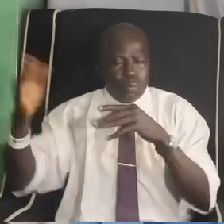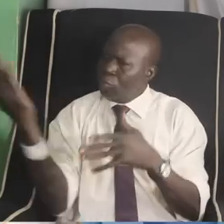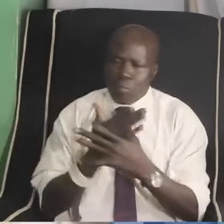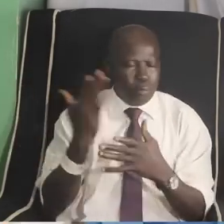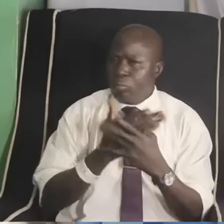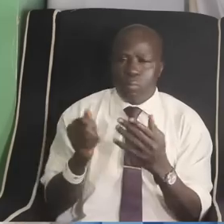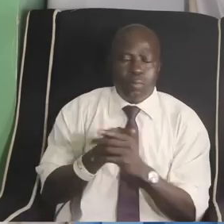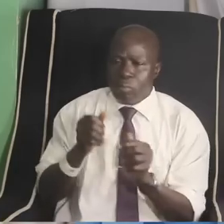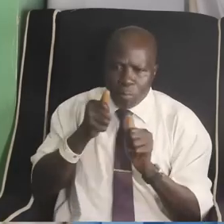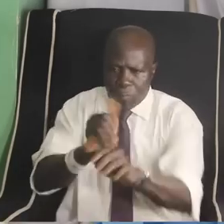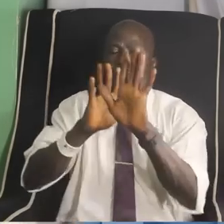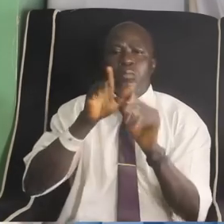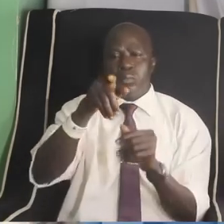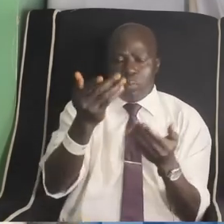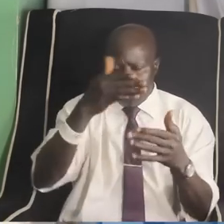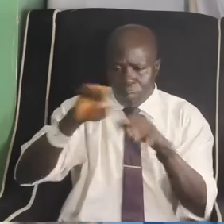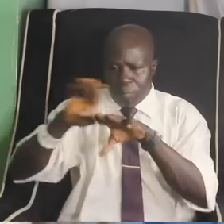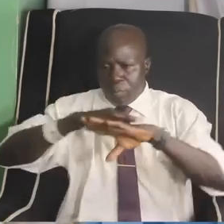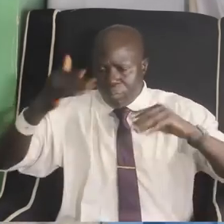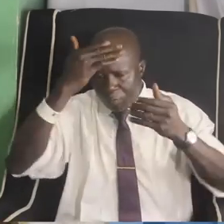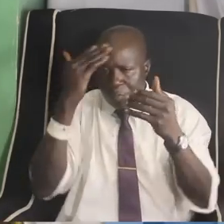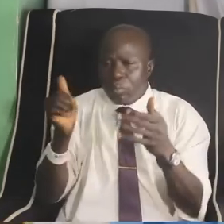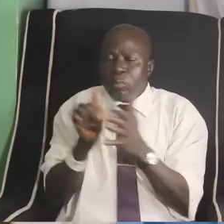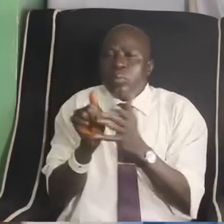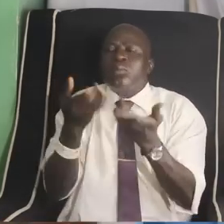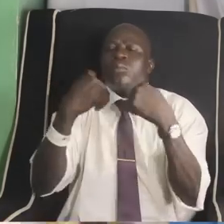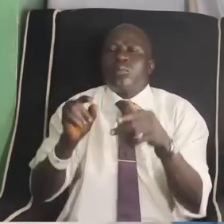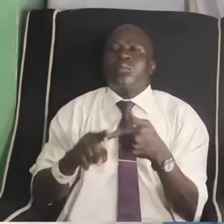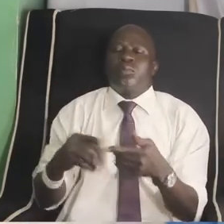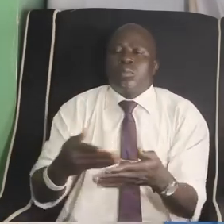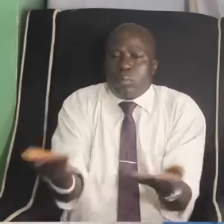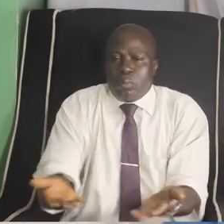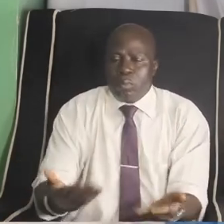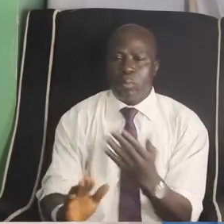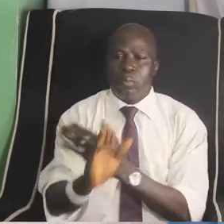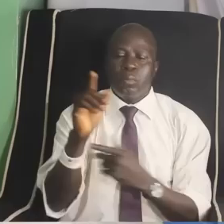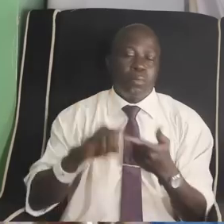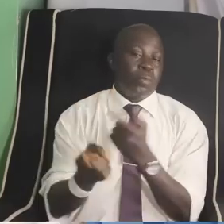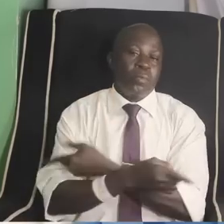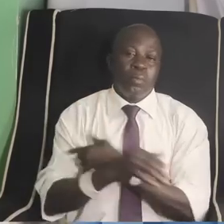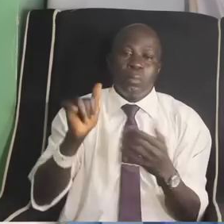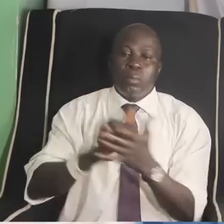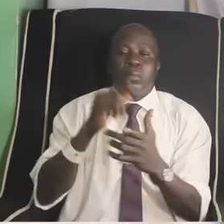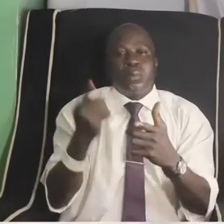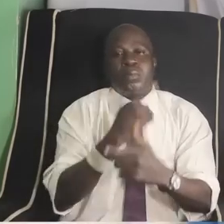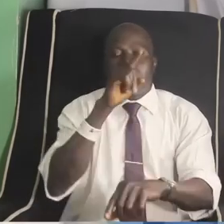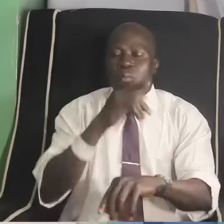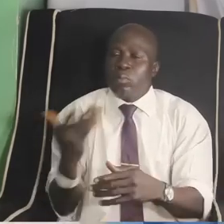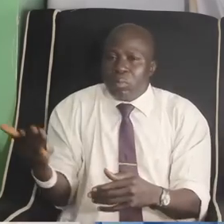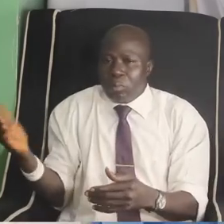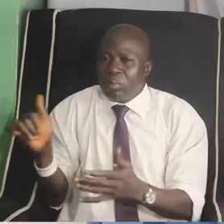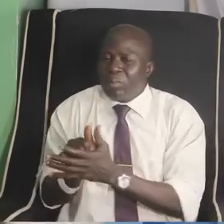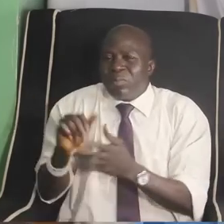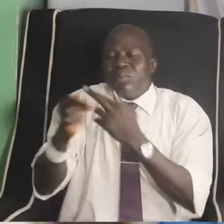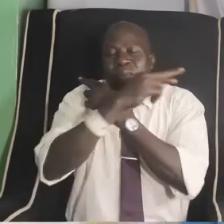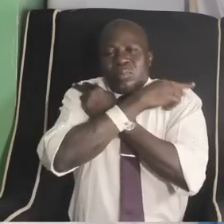needs to force you. Before you know that. You must come to the presence of God. That's the first thing. And